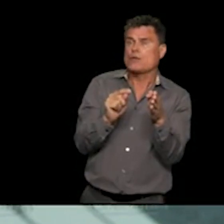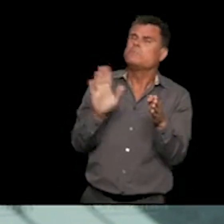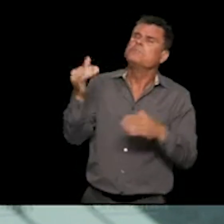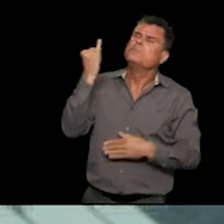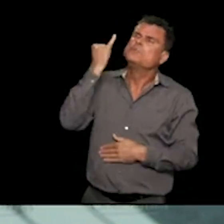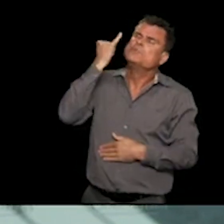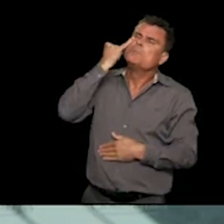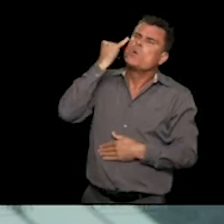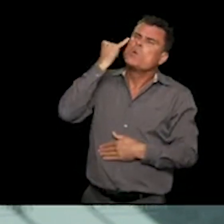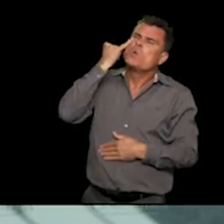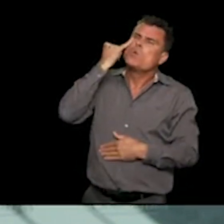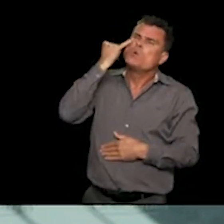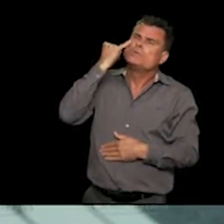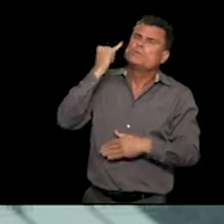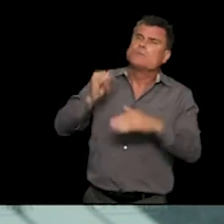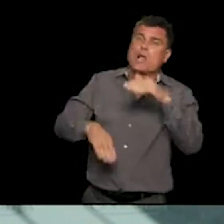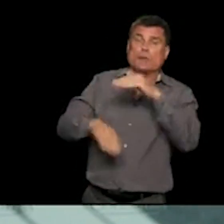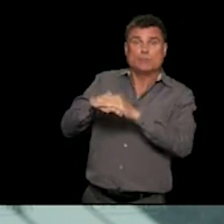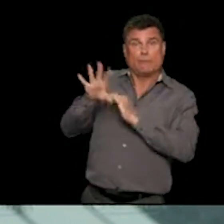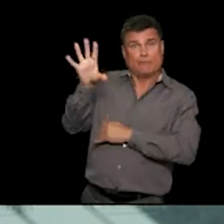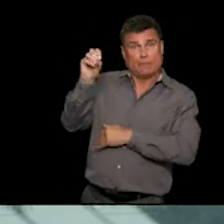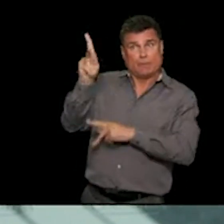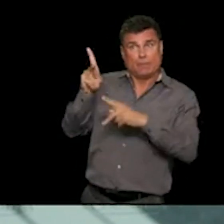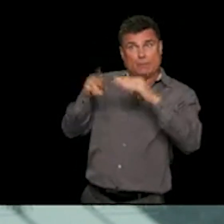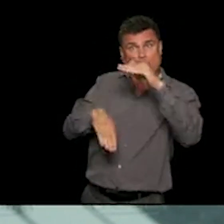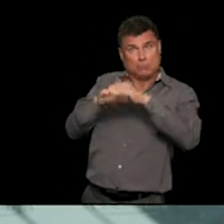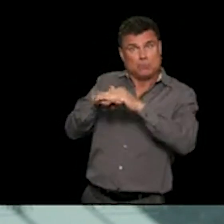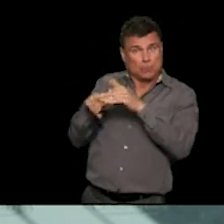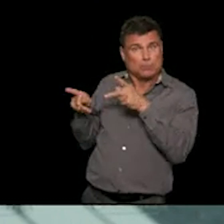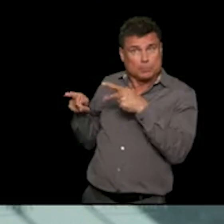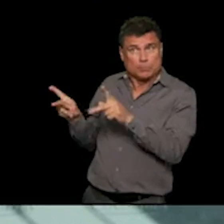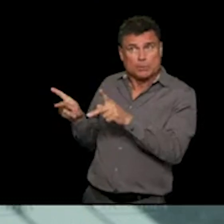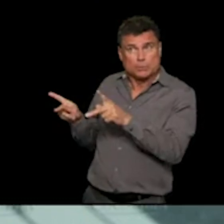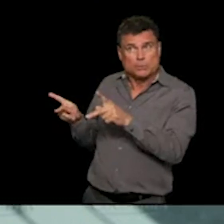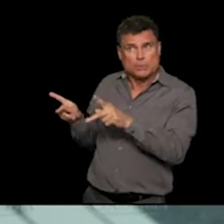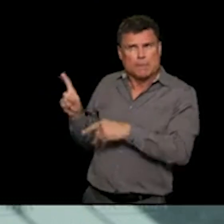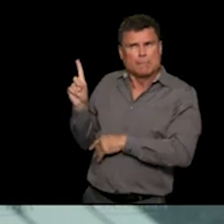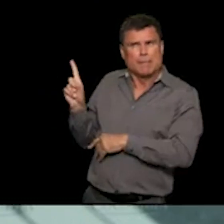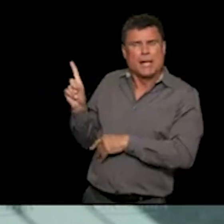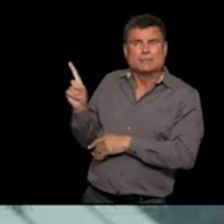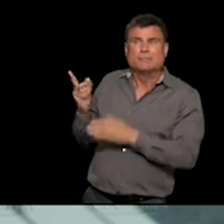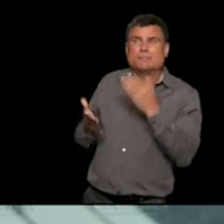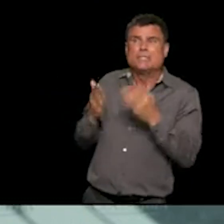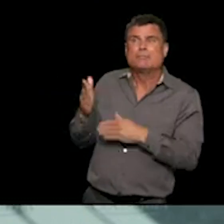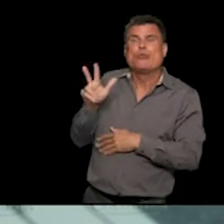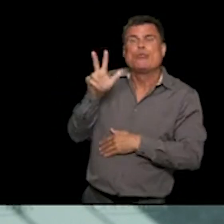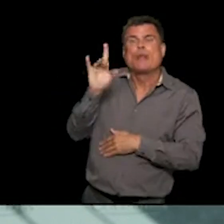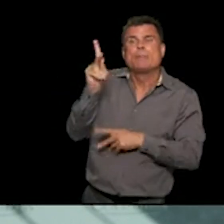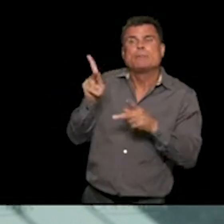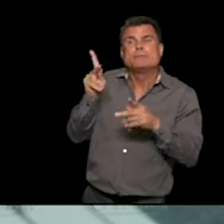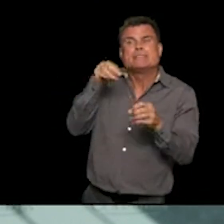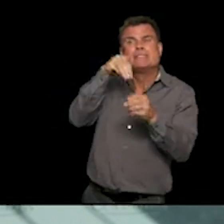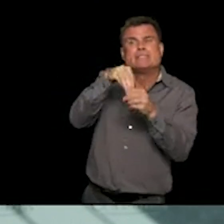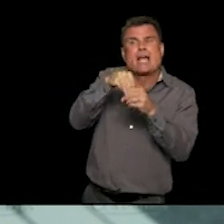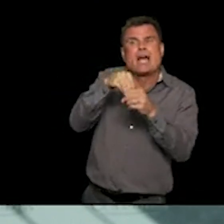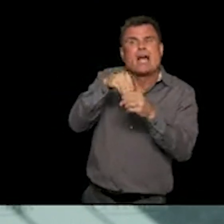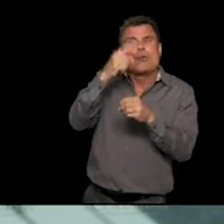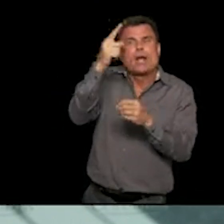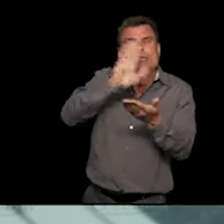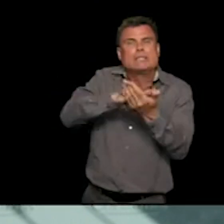If there's a house party and there's 50 people, that's allowed, but let's say, 38 of them are gathered in a kitchen, as often